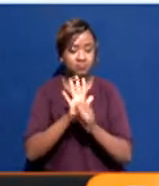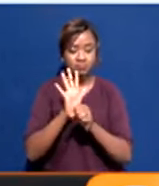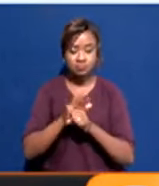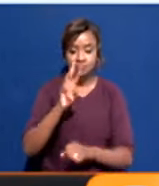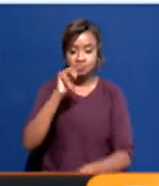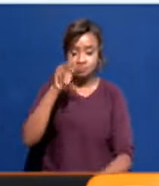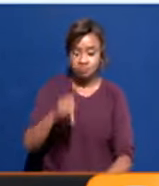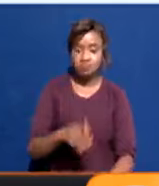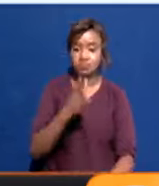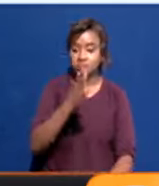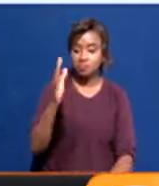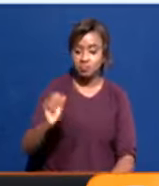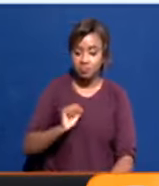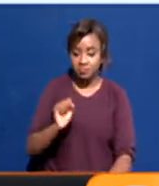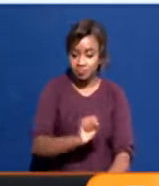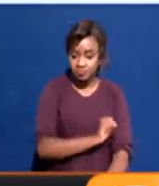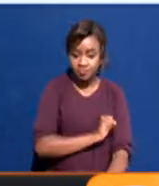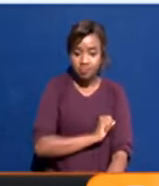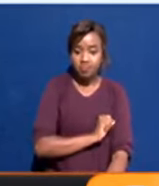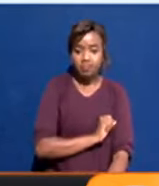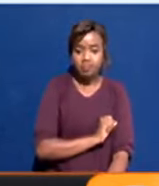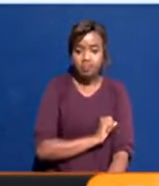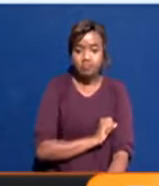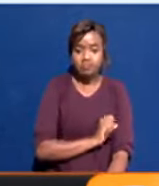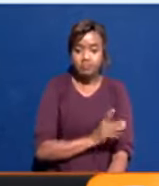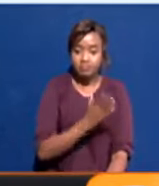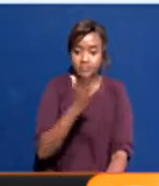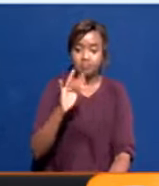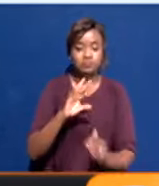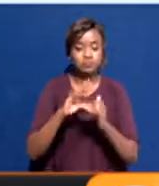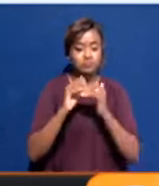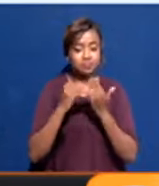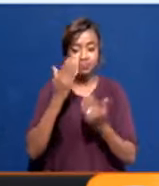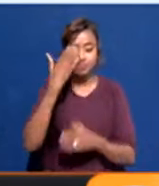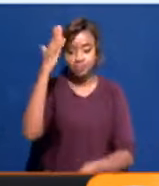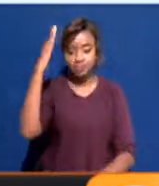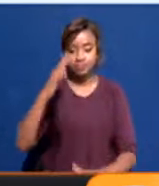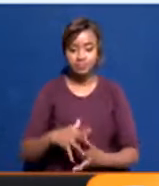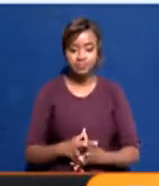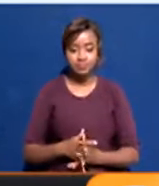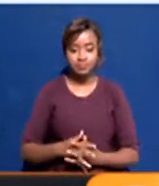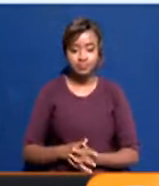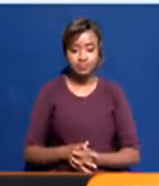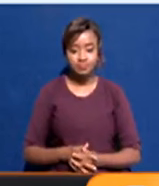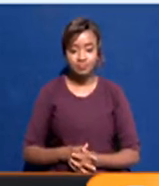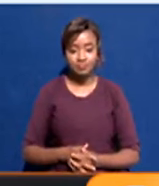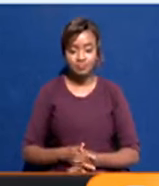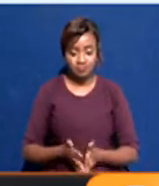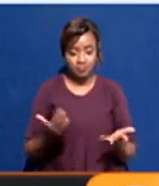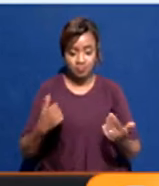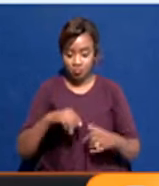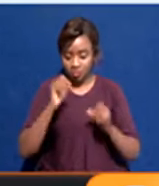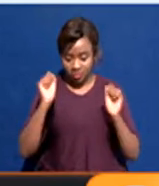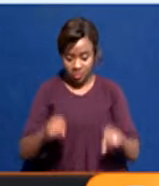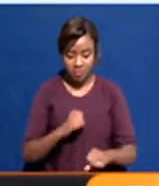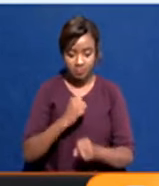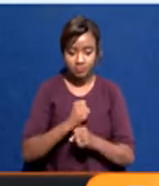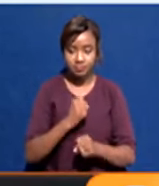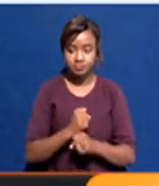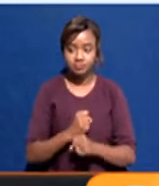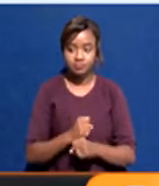Parliament, Senate and National Assembly were there. Okay. Trying to create awareness. All right. So I think we are up to the task. Okay. And